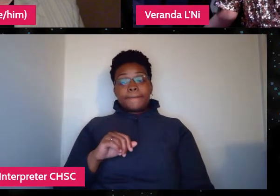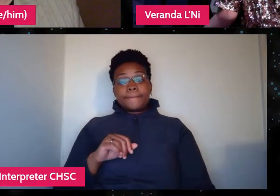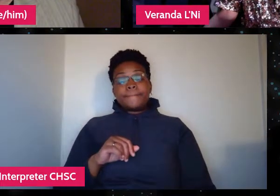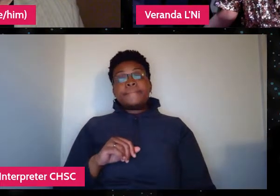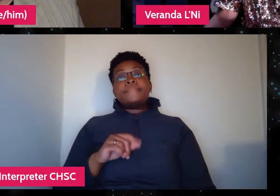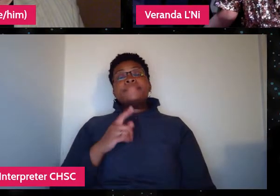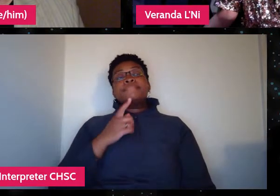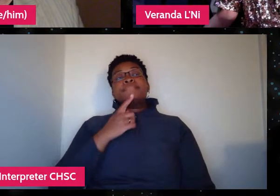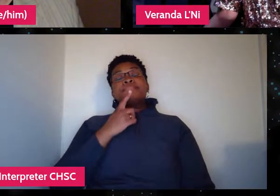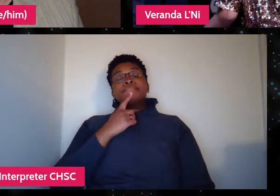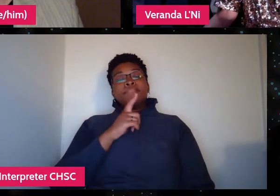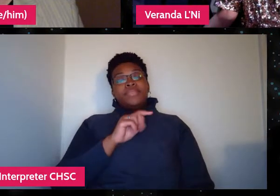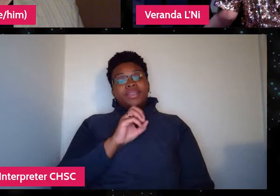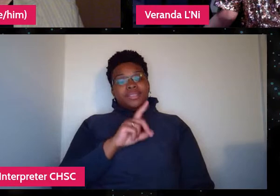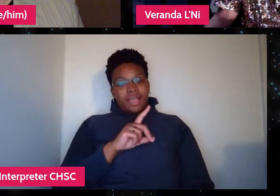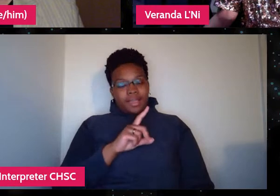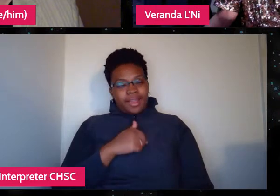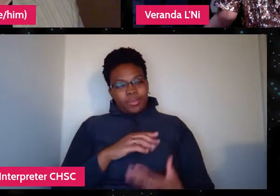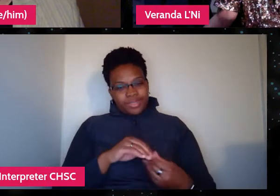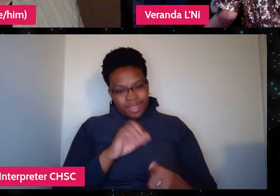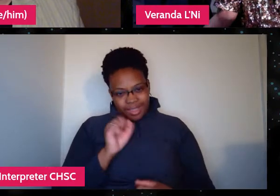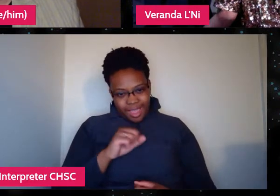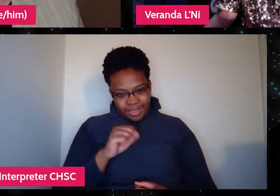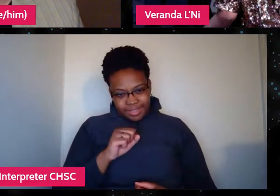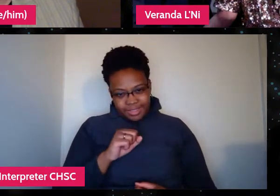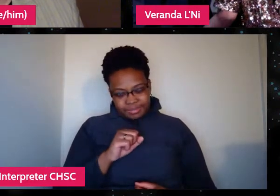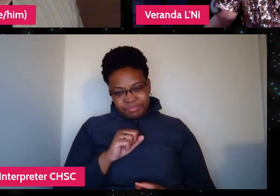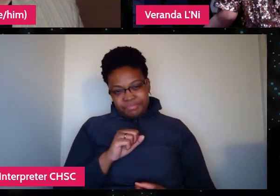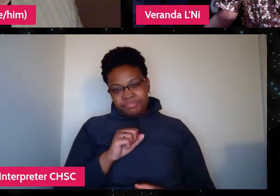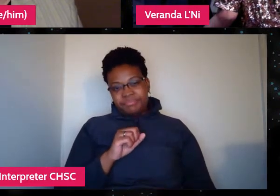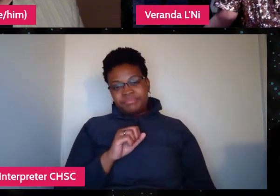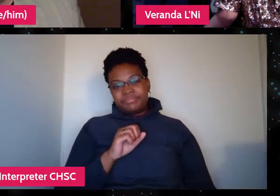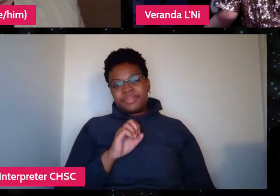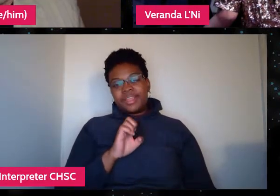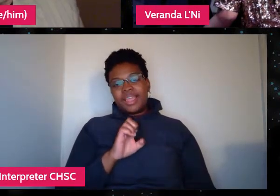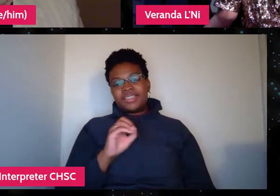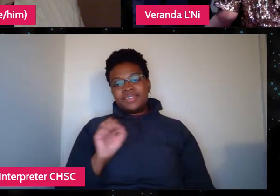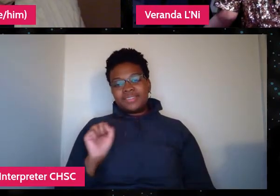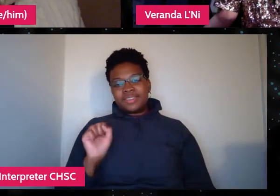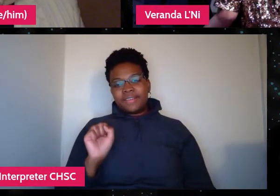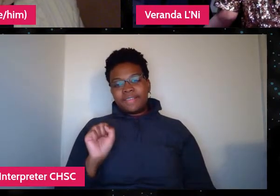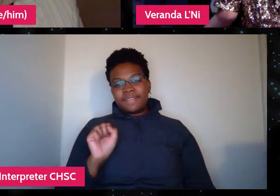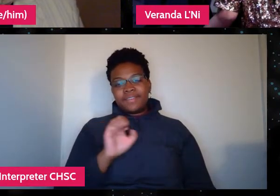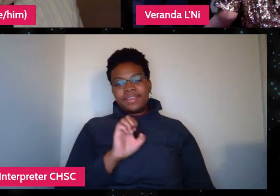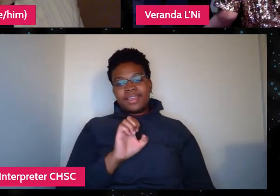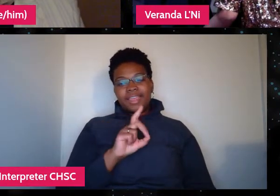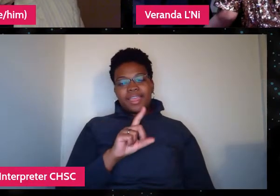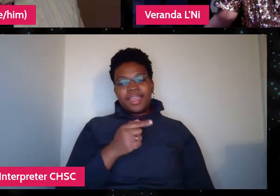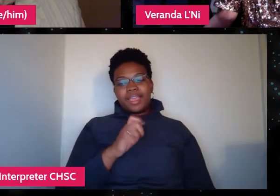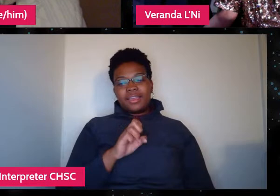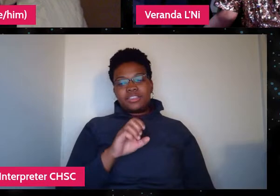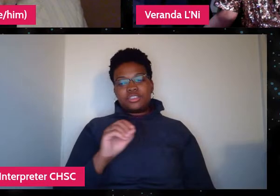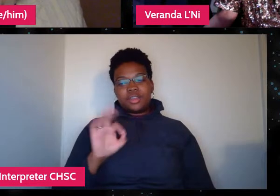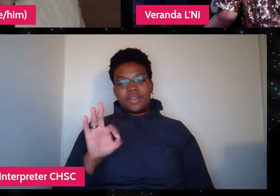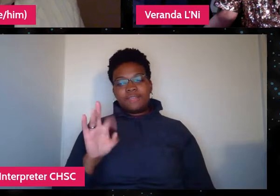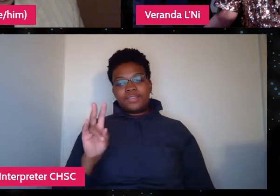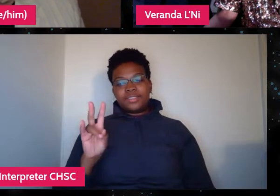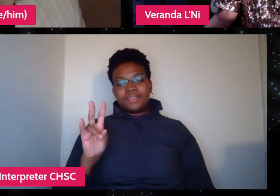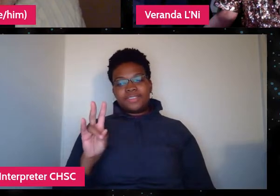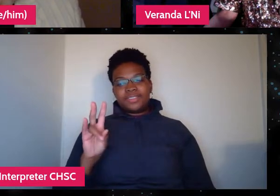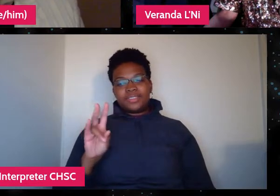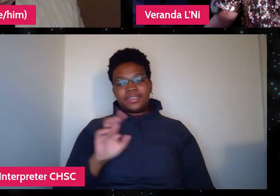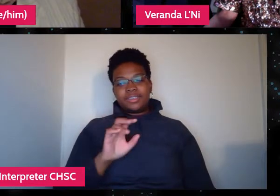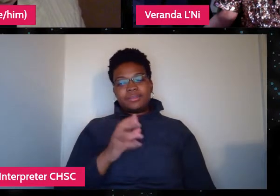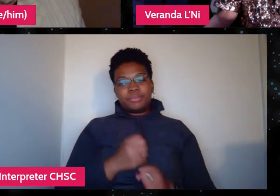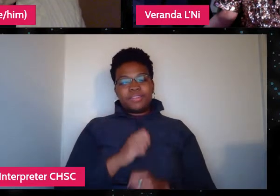Yes, I would say yes. Edge of 17, there's a whole story involved in that, but I had a difficult time making that.